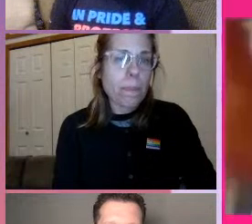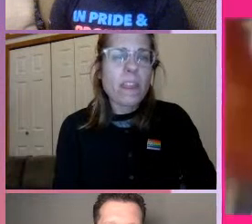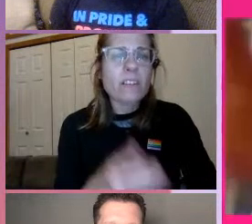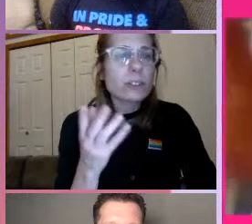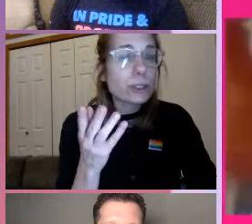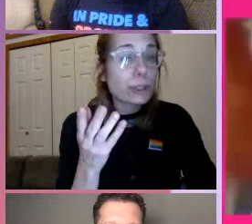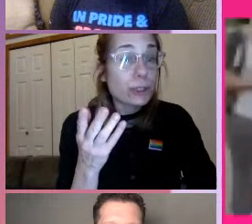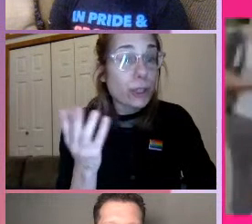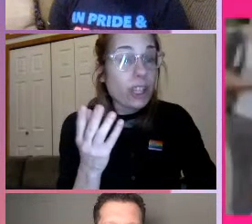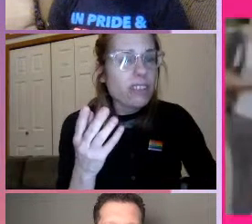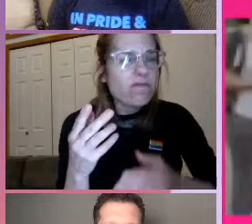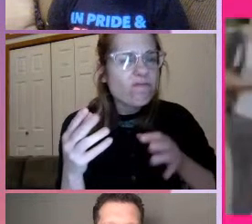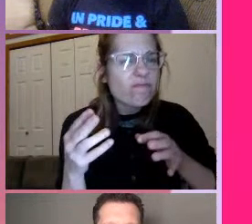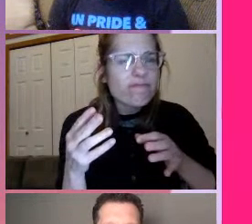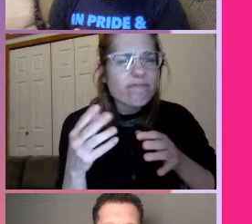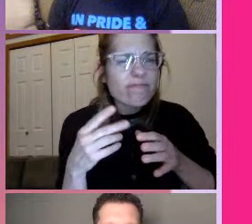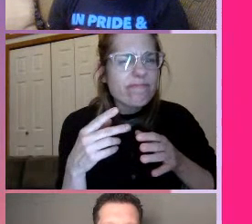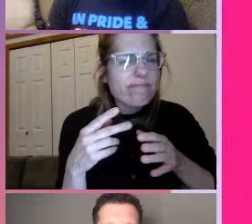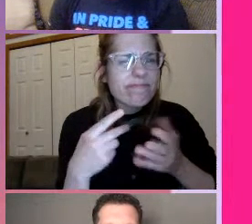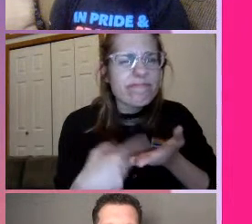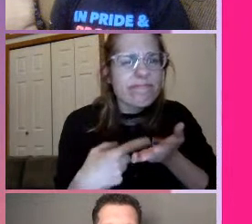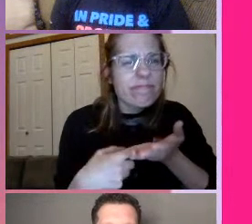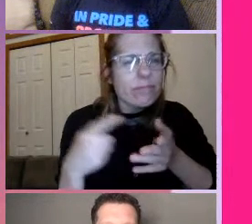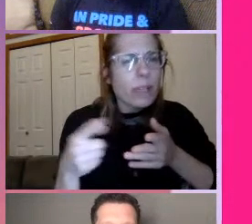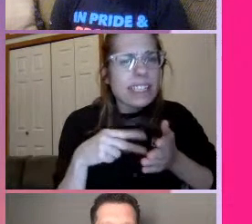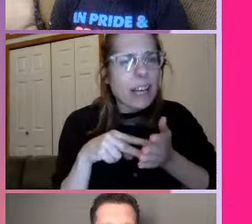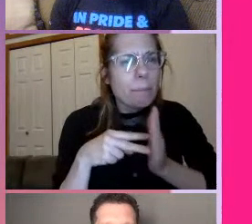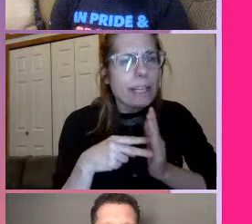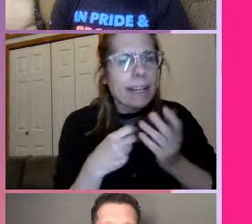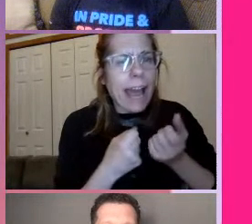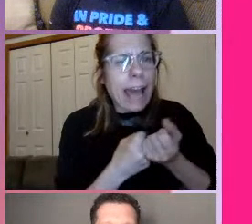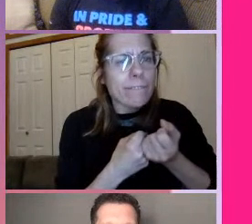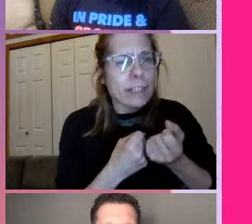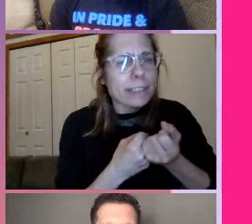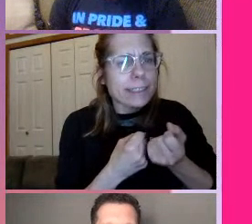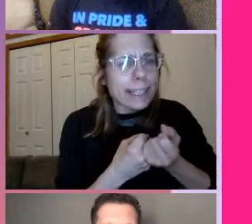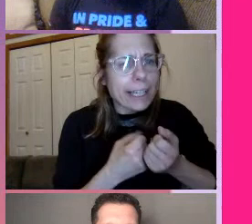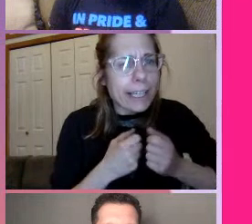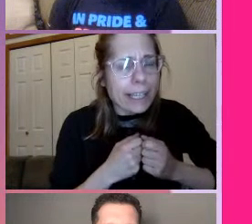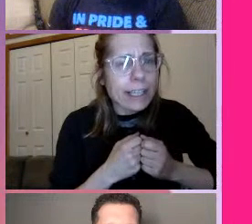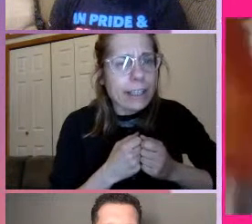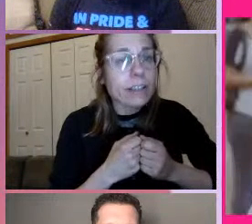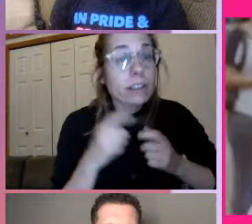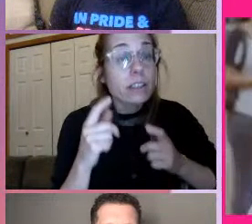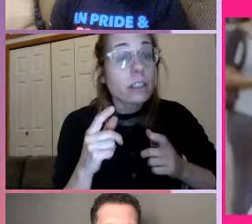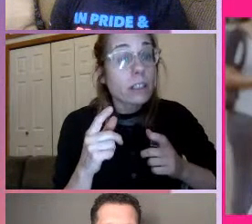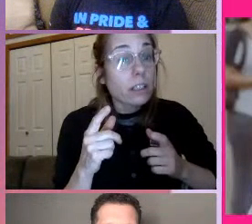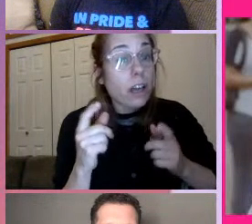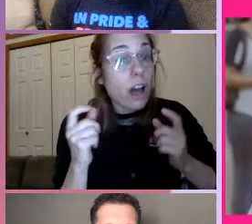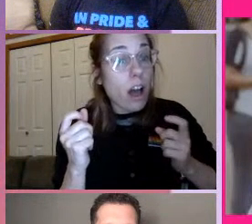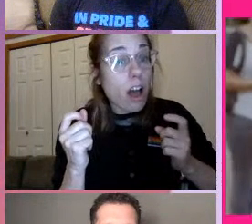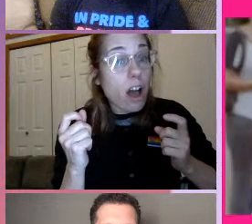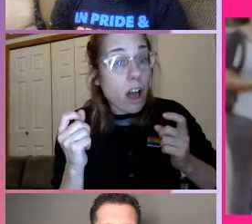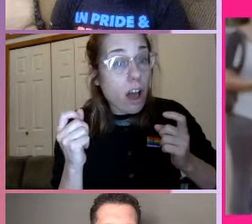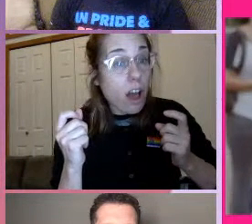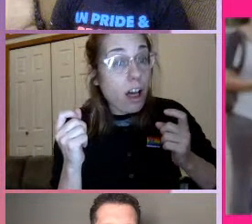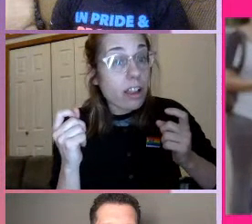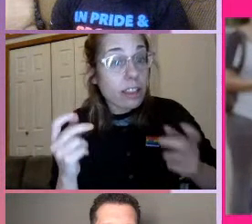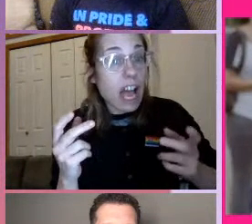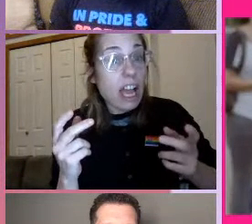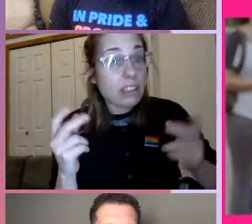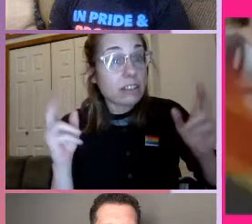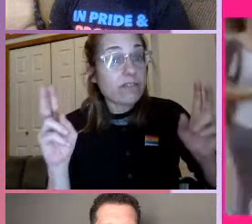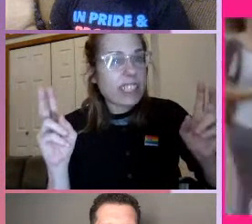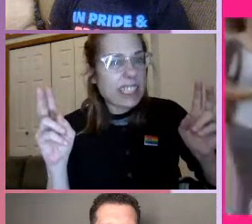So let's talk about what is advocacy. We hear that there is a bunch of issues that are happening right now in